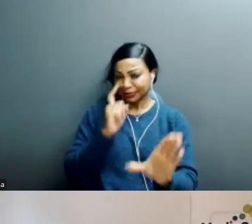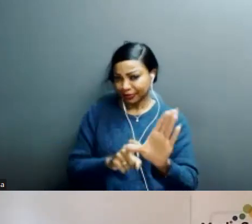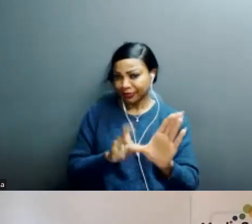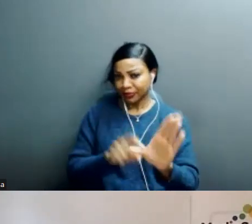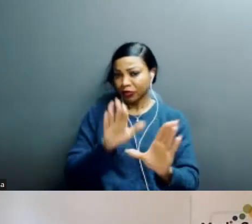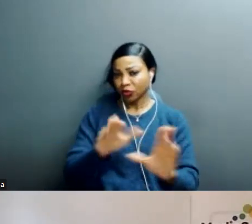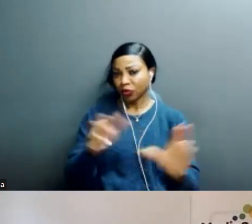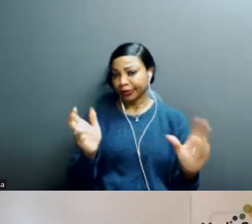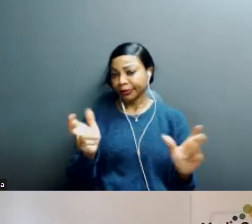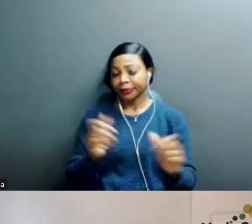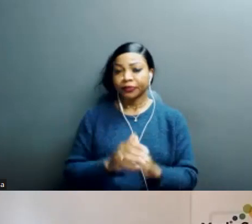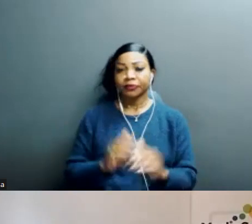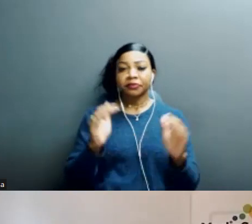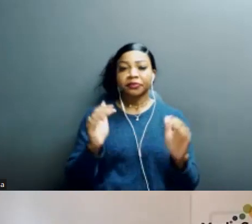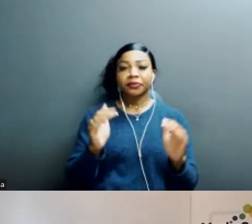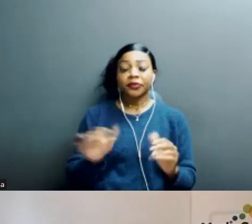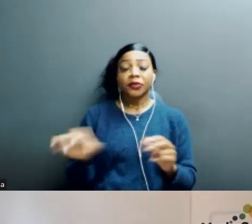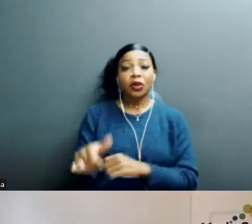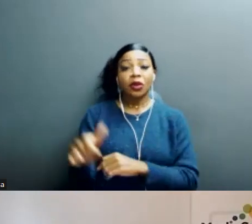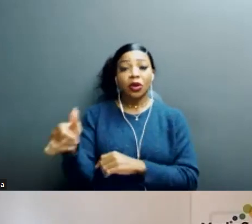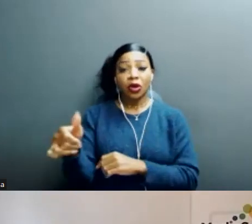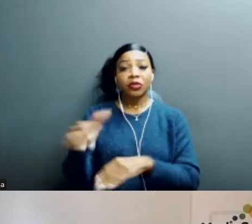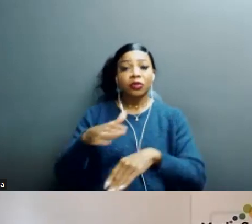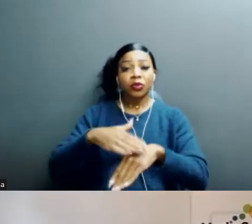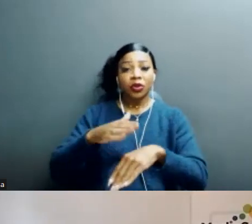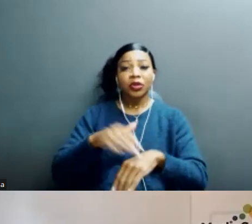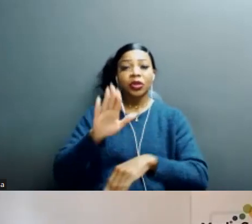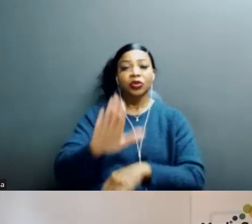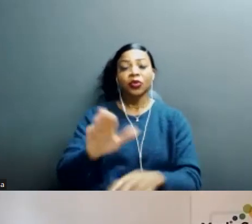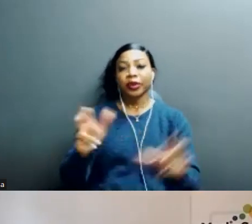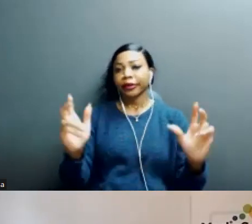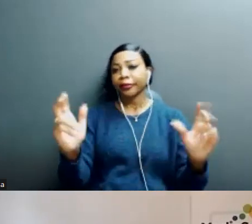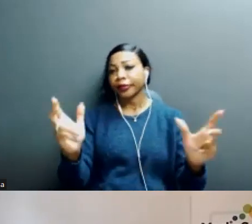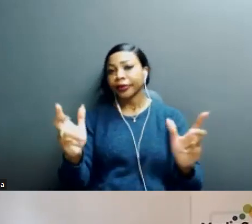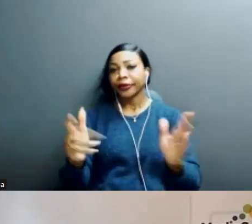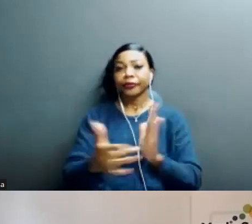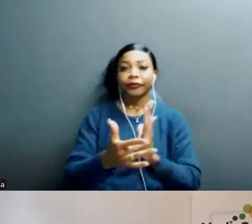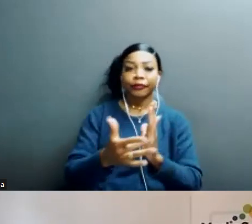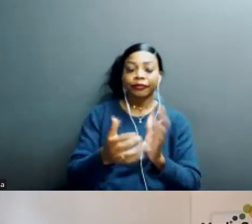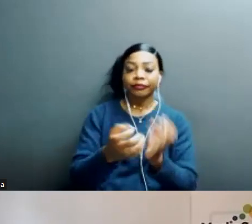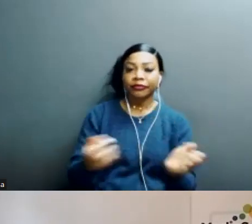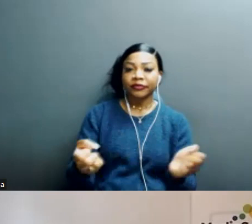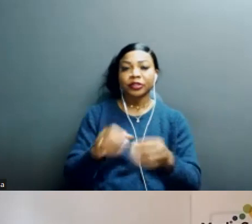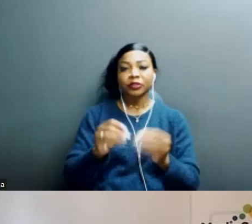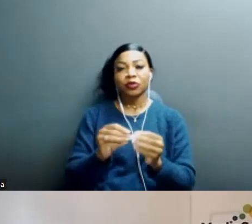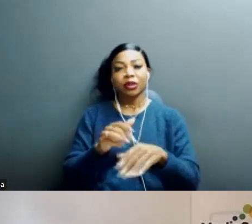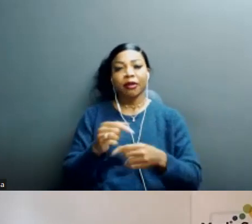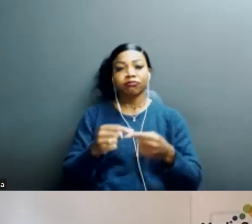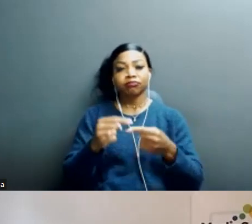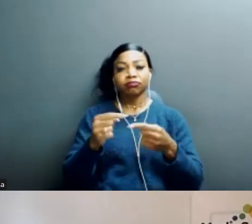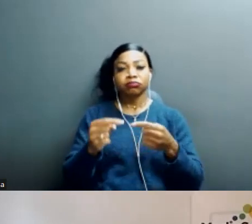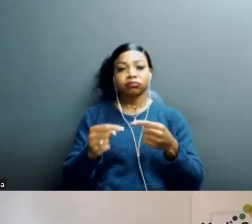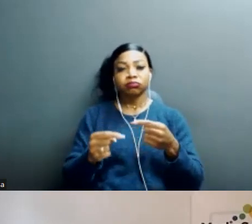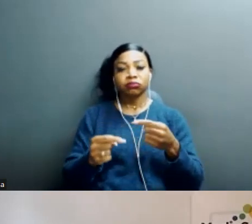you want to look for your machine slowing down you know your resources on your device being